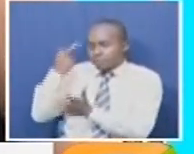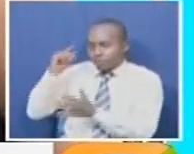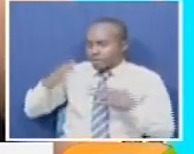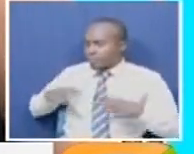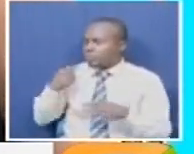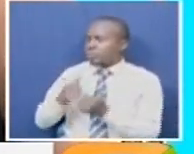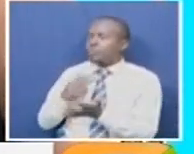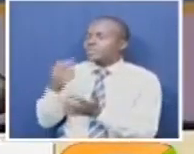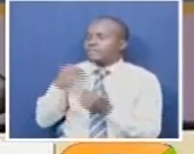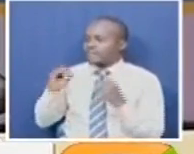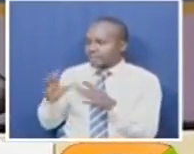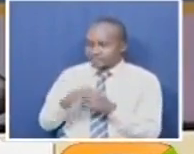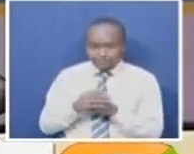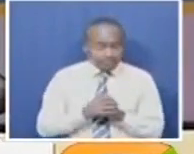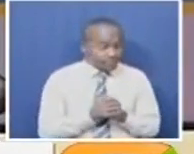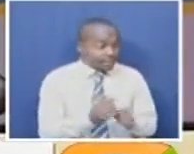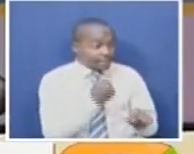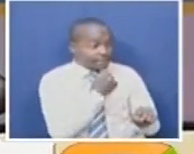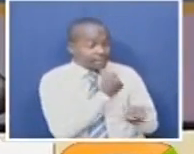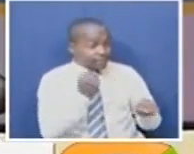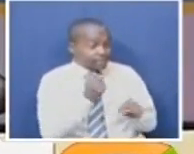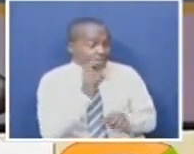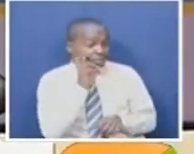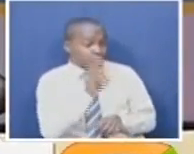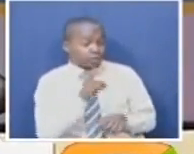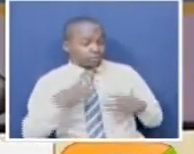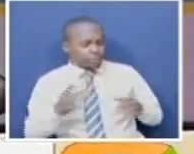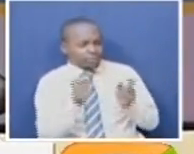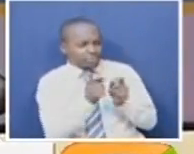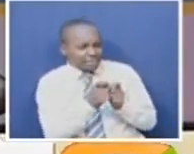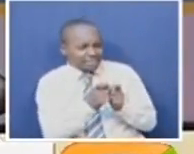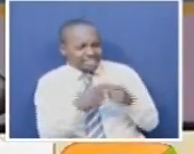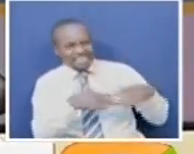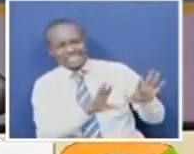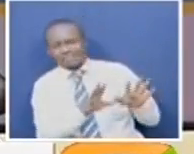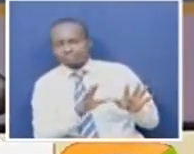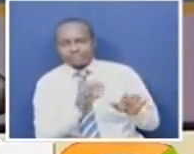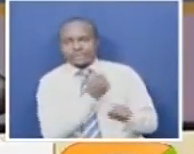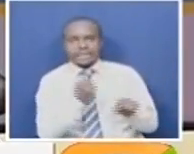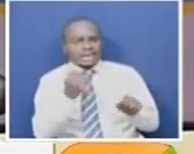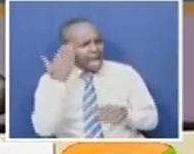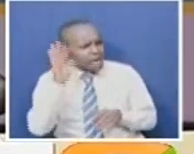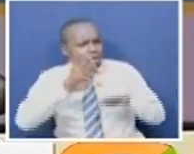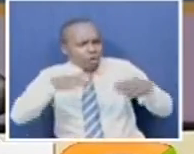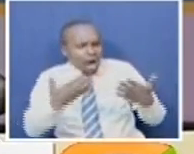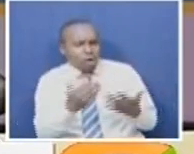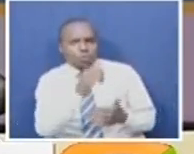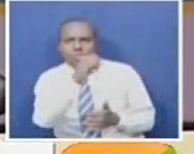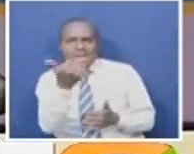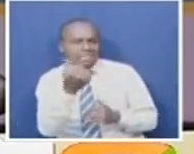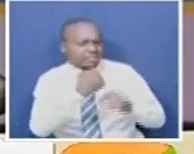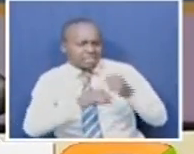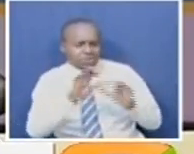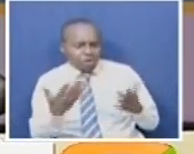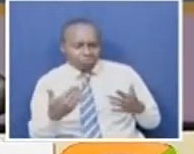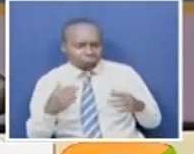voiceless? It's difficult to watch people in pain and not do anything about it. I don't know how others do, but I can't. So I just